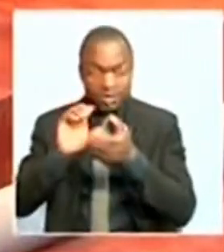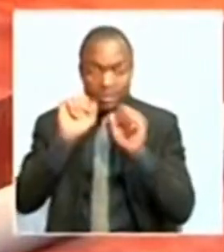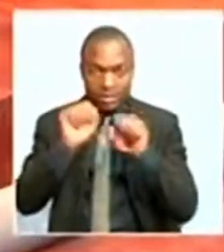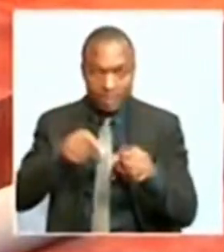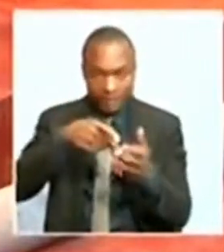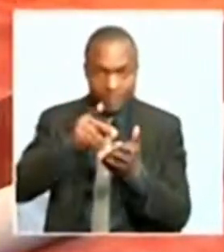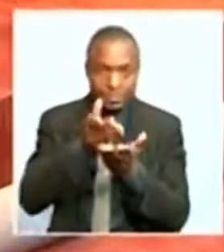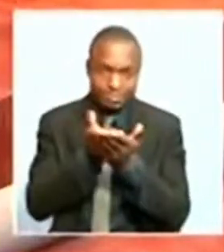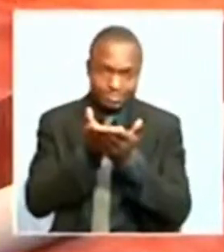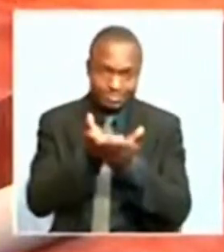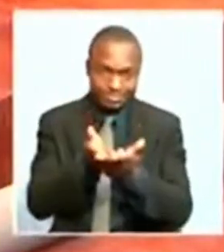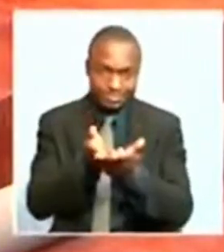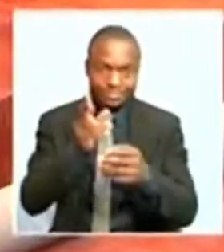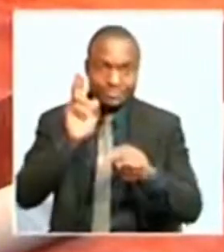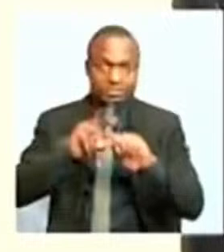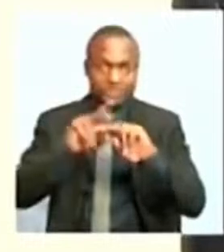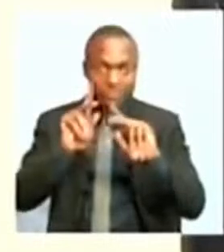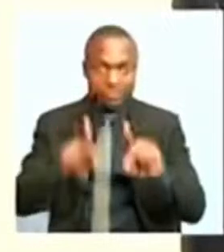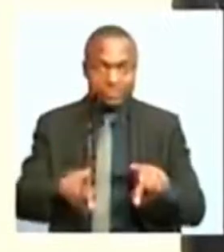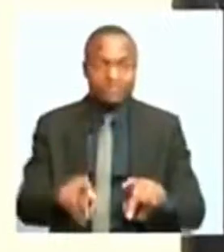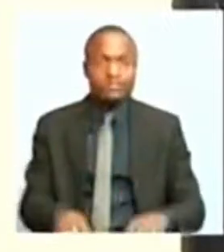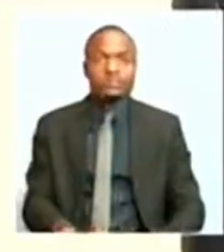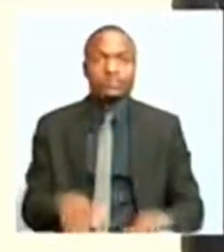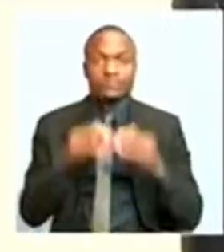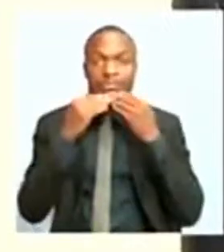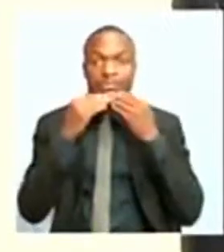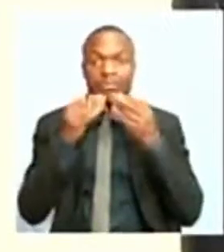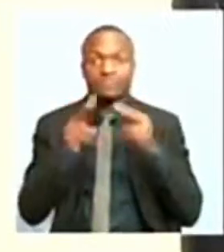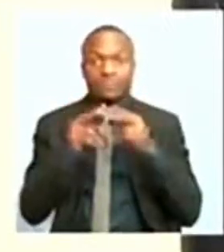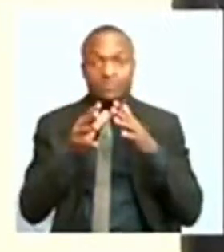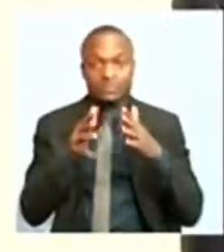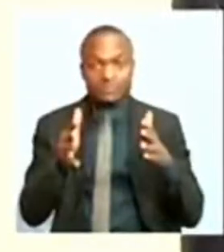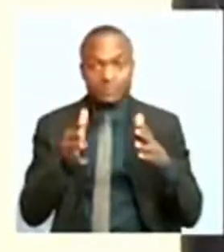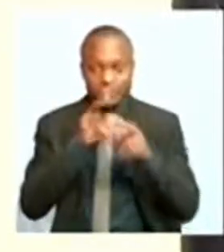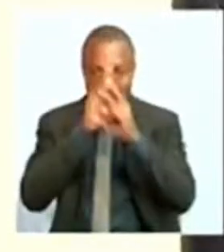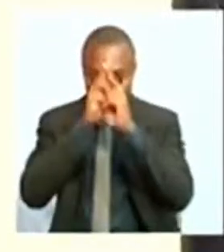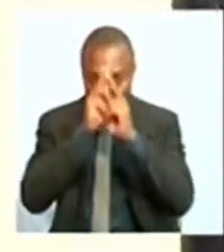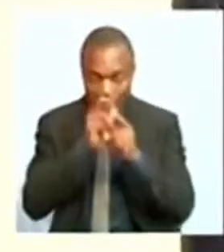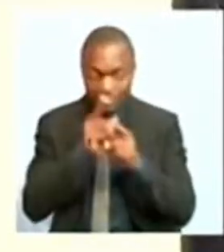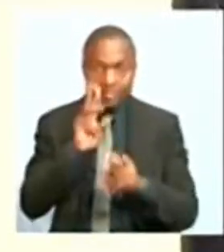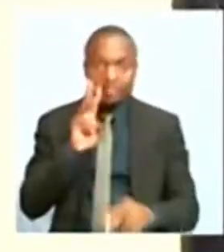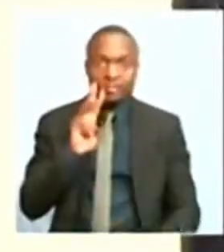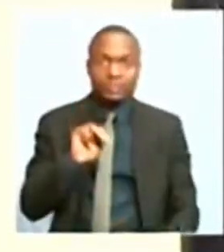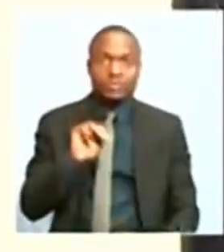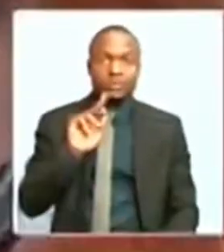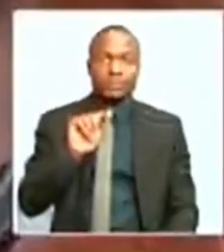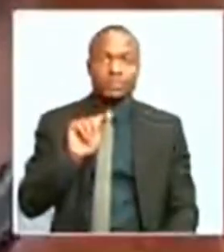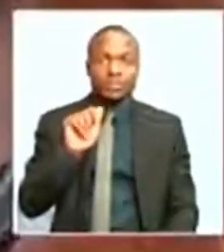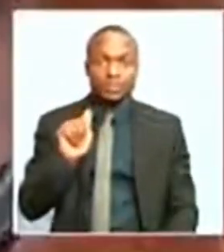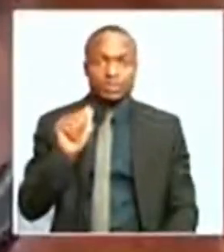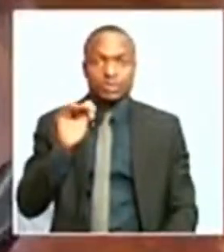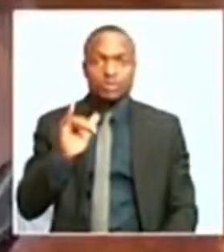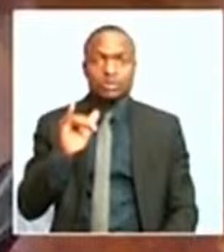I submit, Honorable Chairperson. Okay, thank you so much. Honorable Mtacharo, the question.